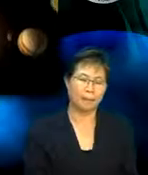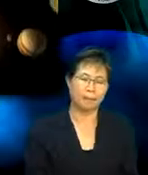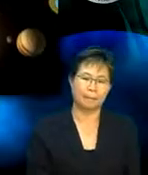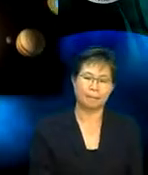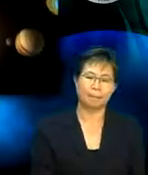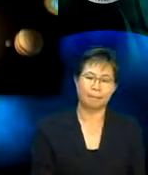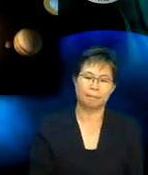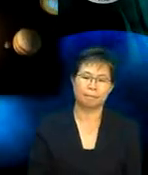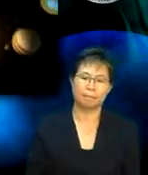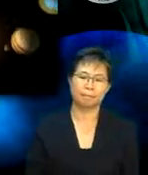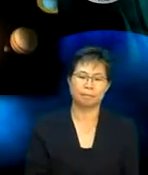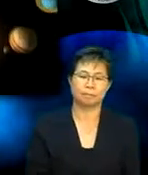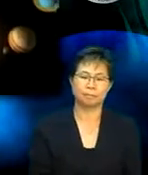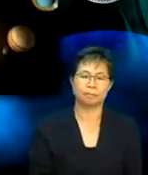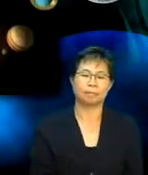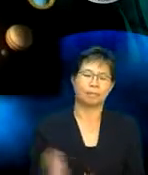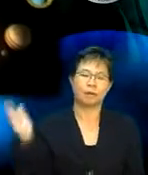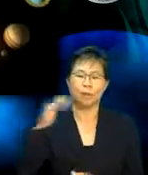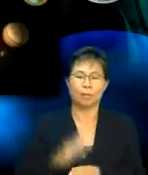Come on, come on.